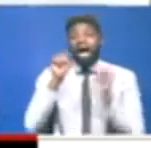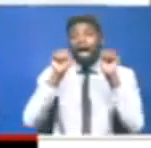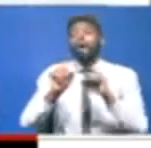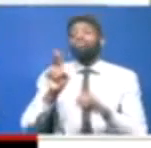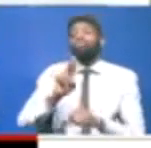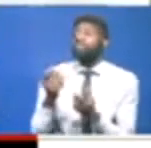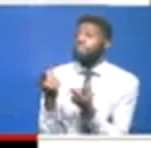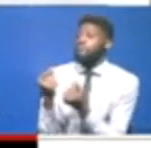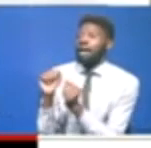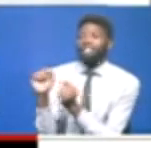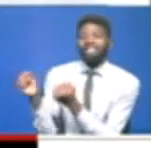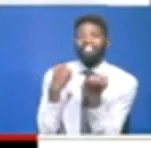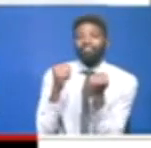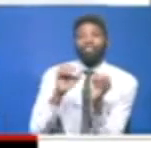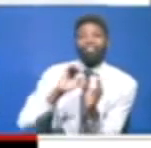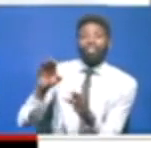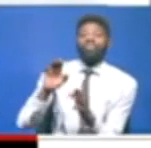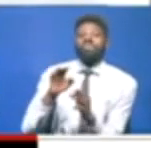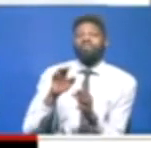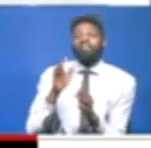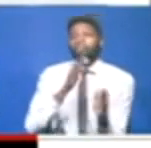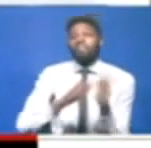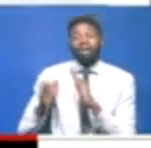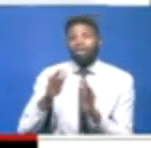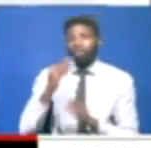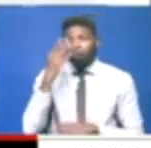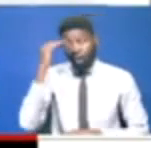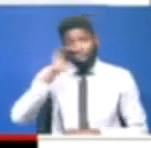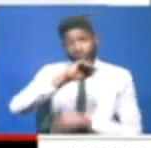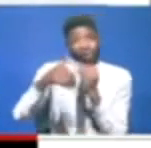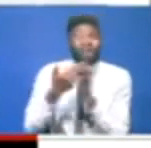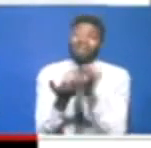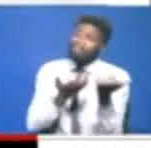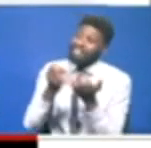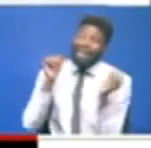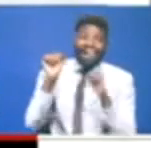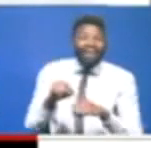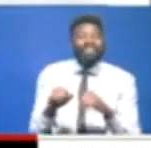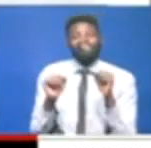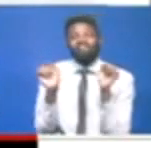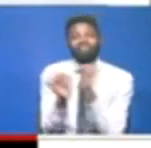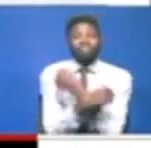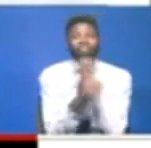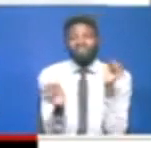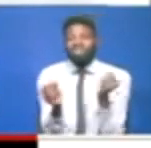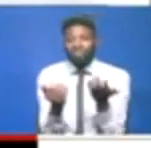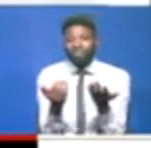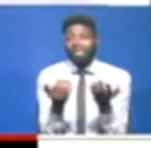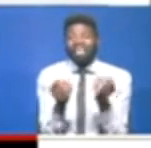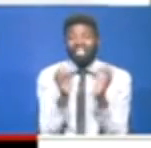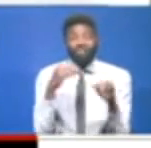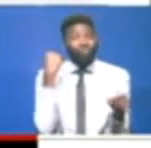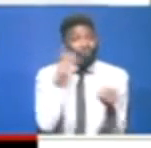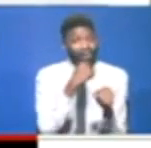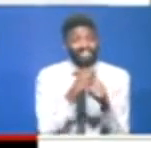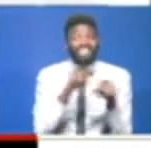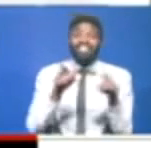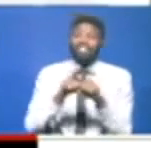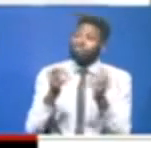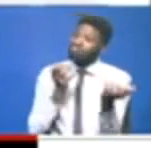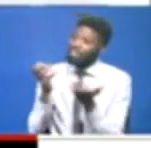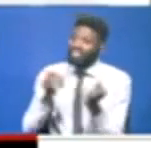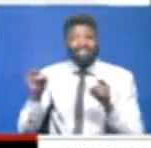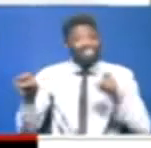through the plan. Because not all of us can run businesses, especially if you're working. Running a business, juggling around business